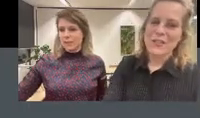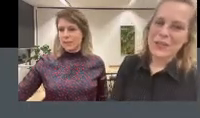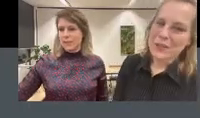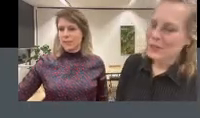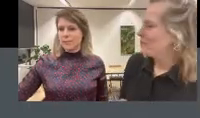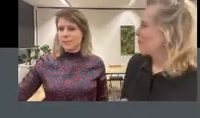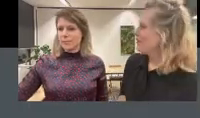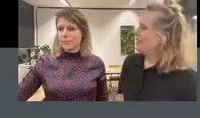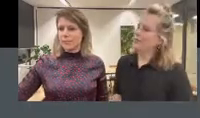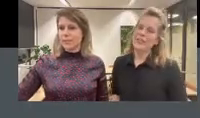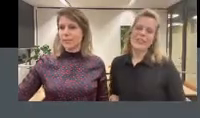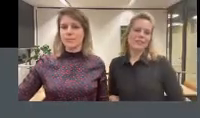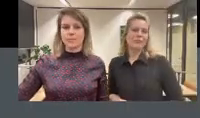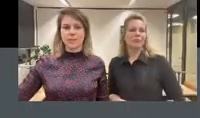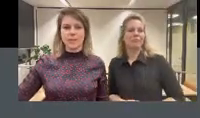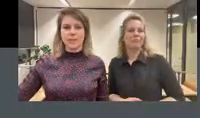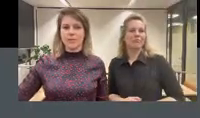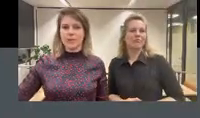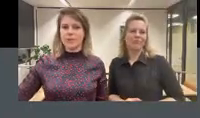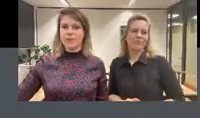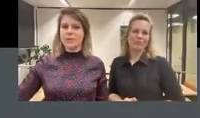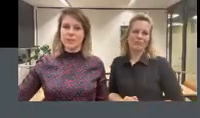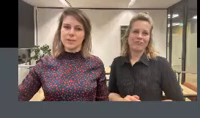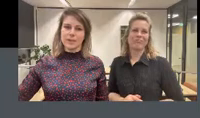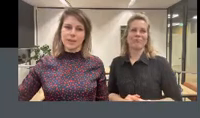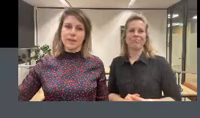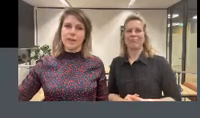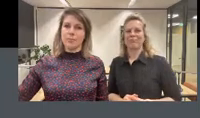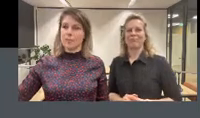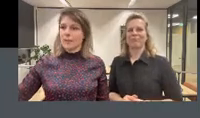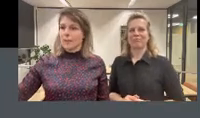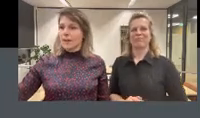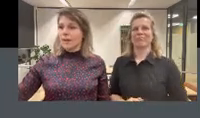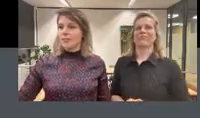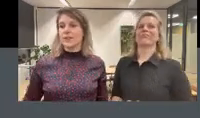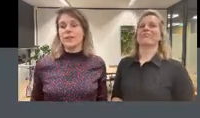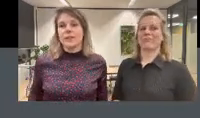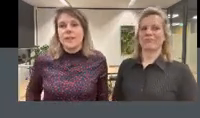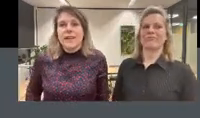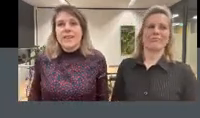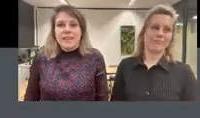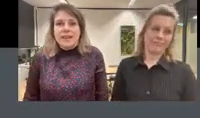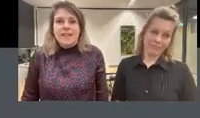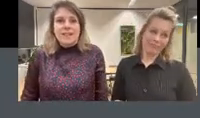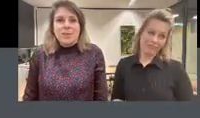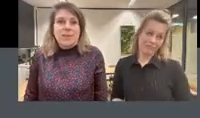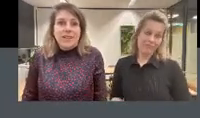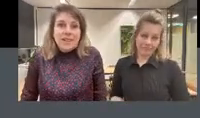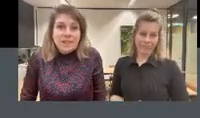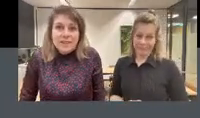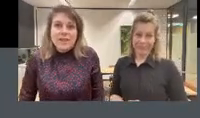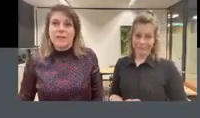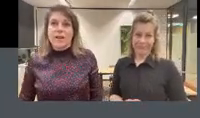now, then for the treatment of children and adolescents